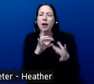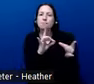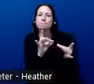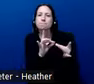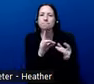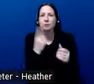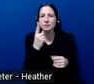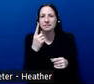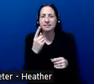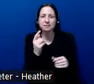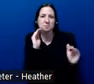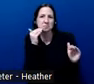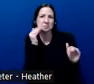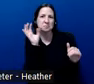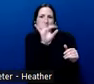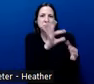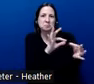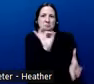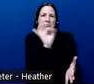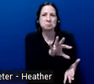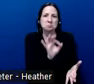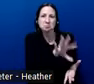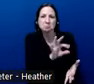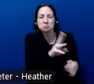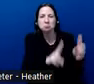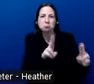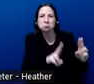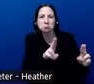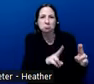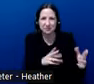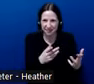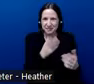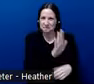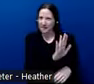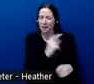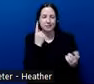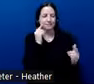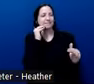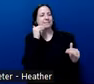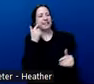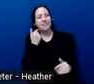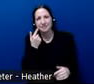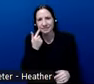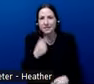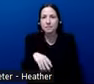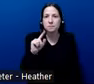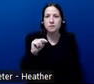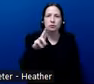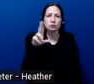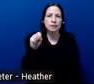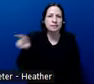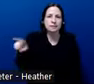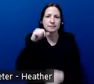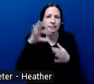have this little half smile after she made some joke or some pun and we all would be laughing. Truss doesn't explain how the year in